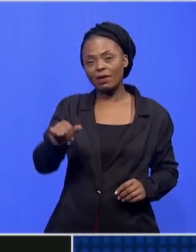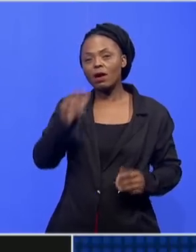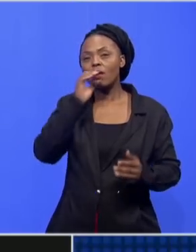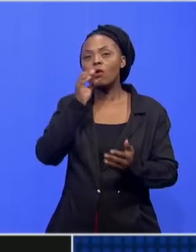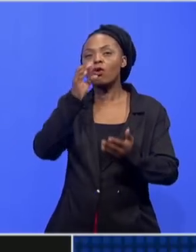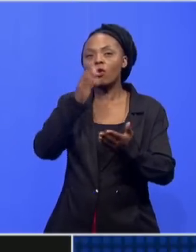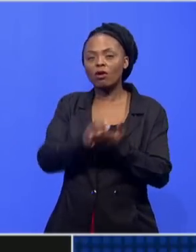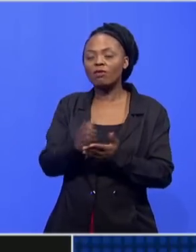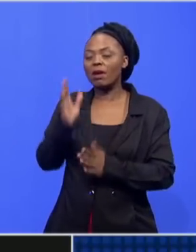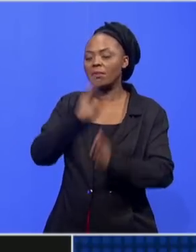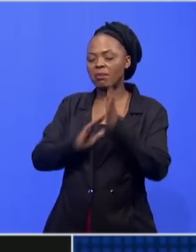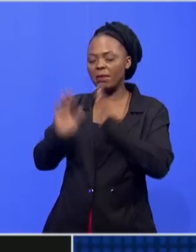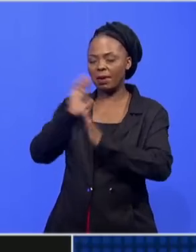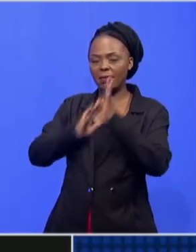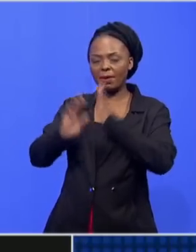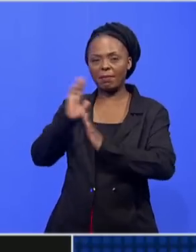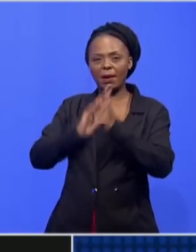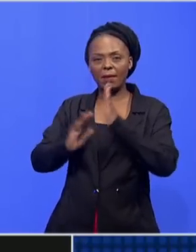that